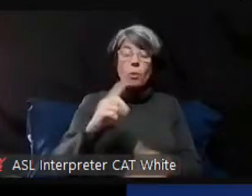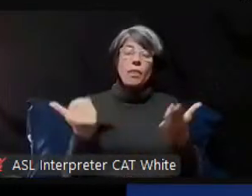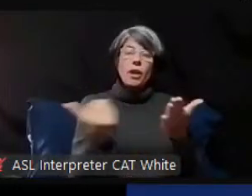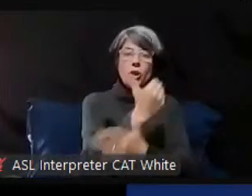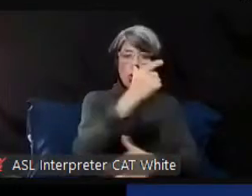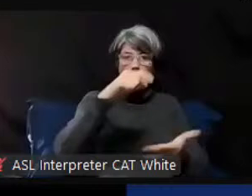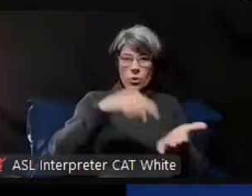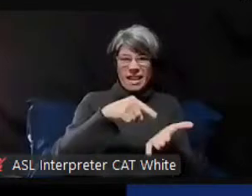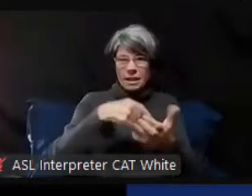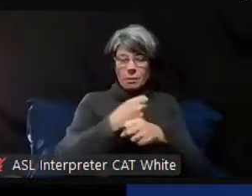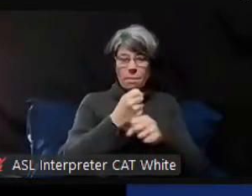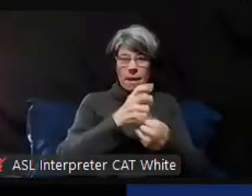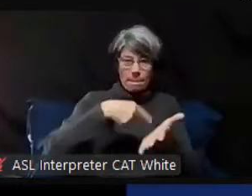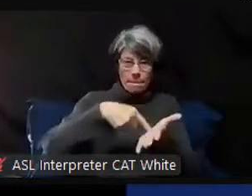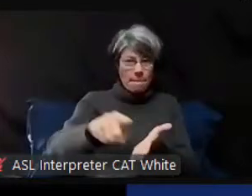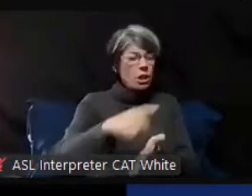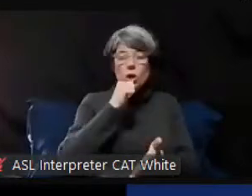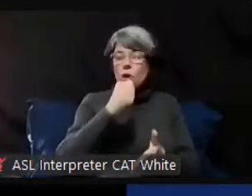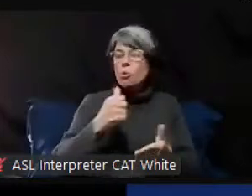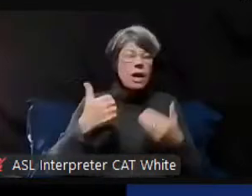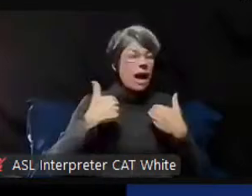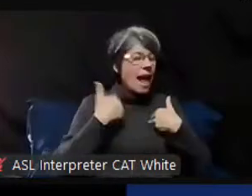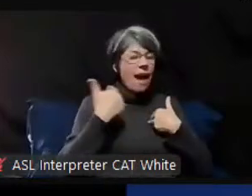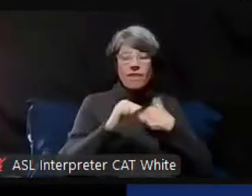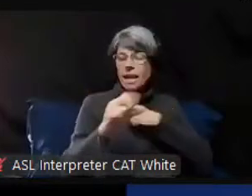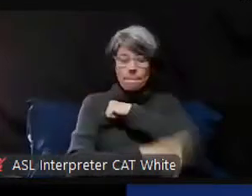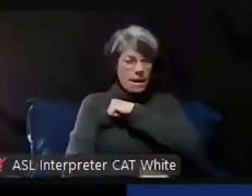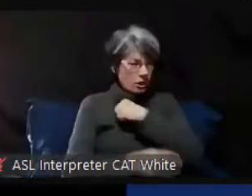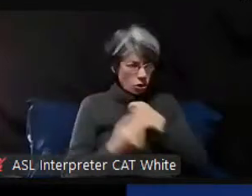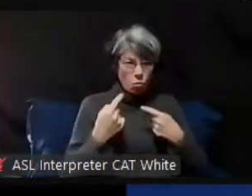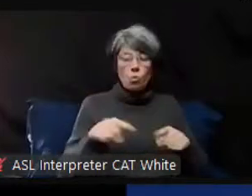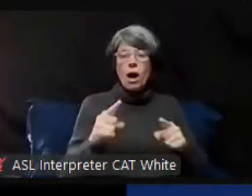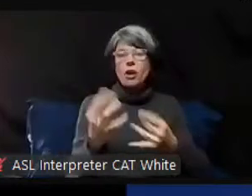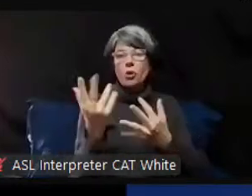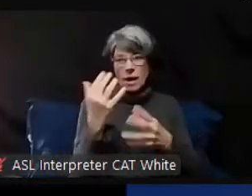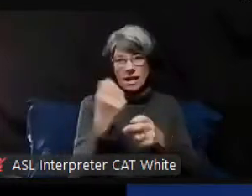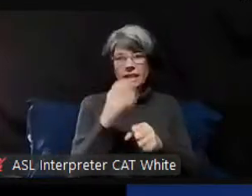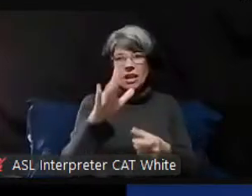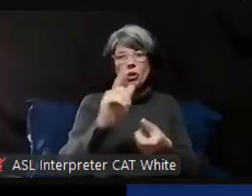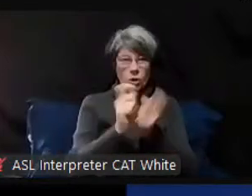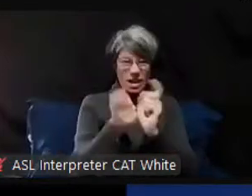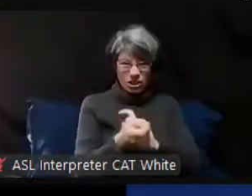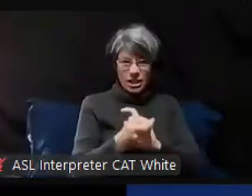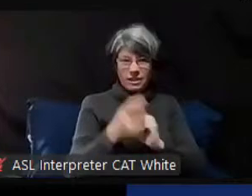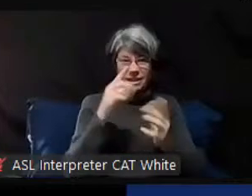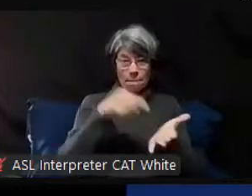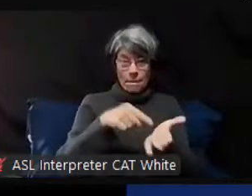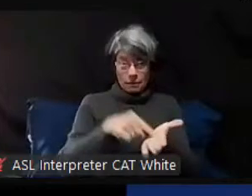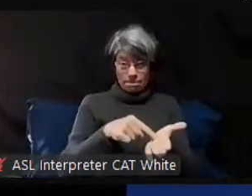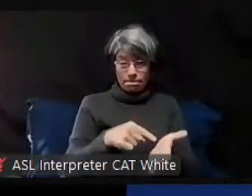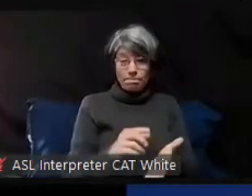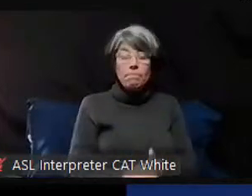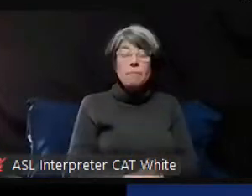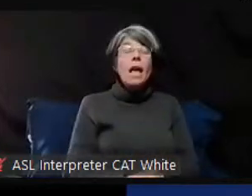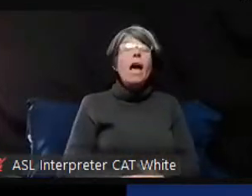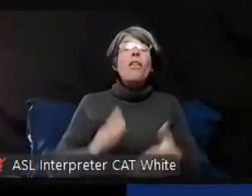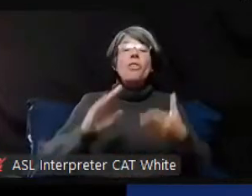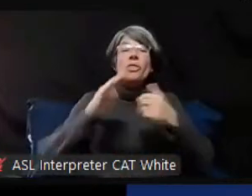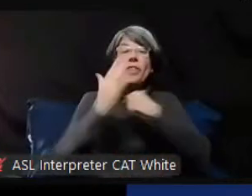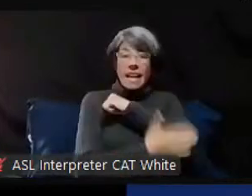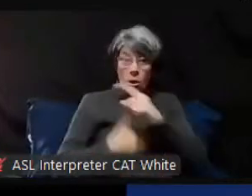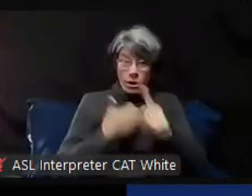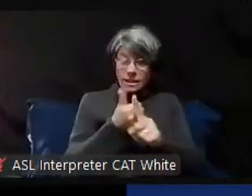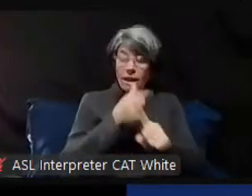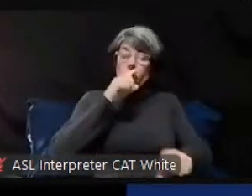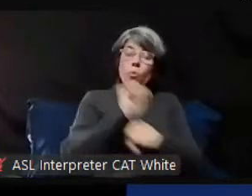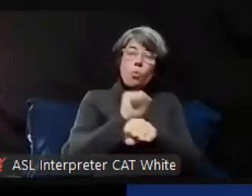to make your payment. You will not incur penalties while you wait to receive your adjusted bill. The county is working very diligently to